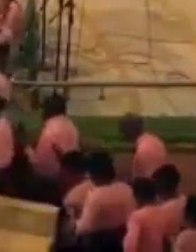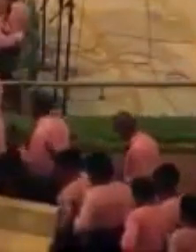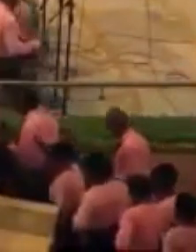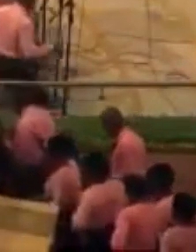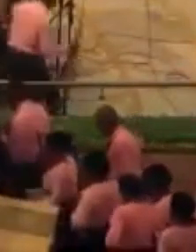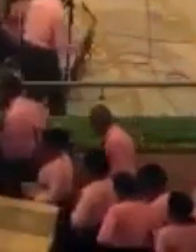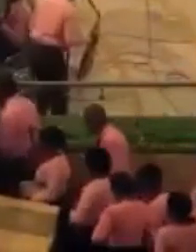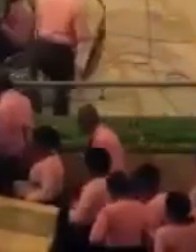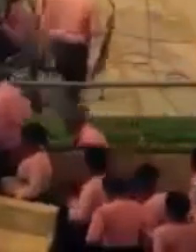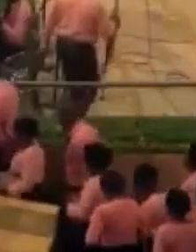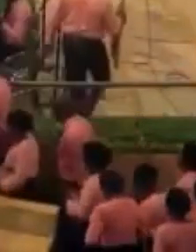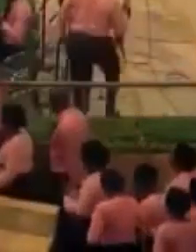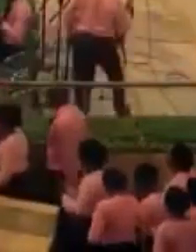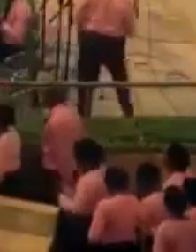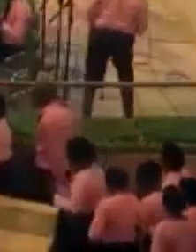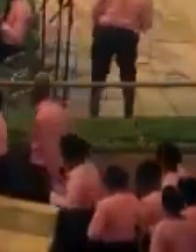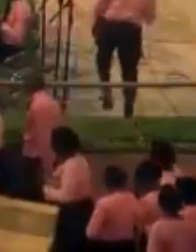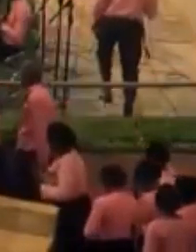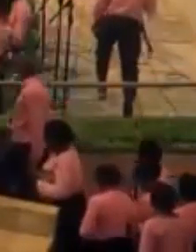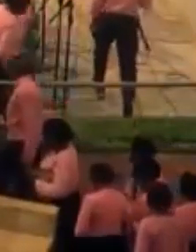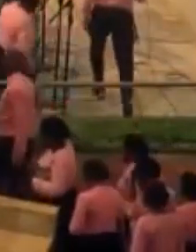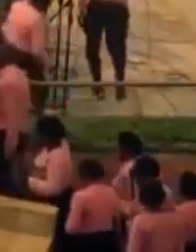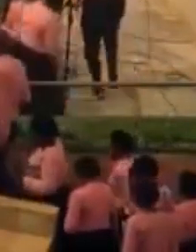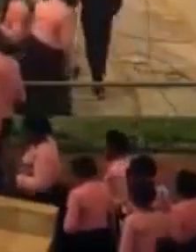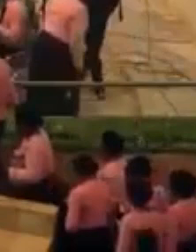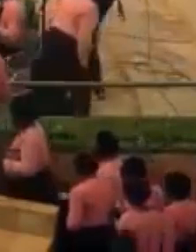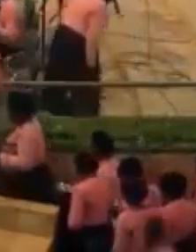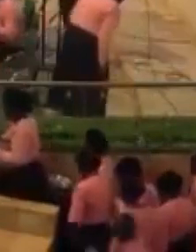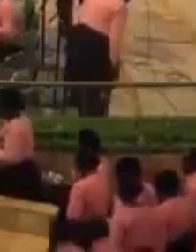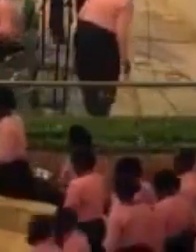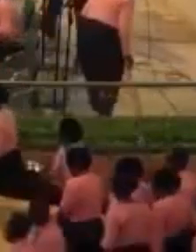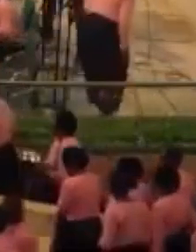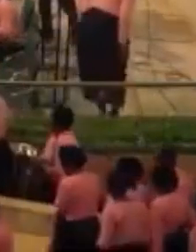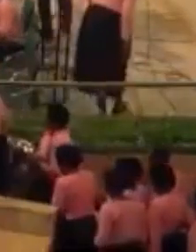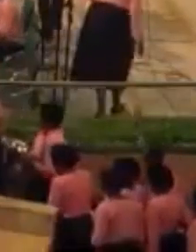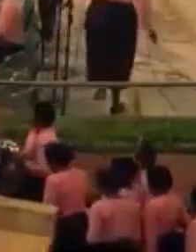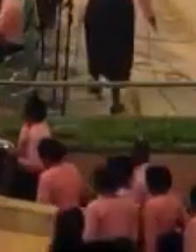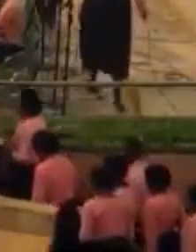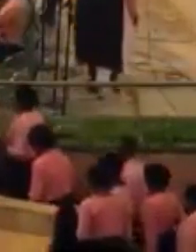as we take our congregational song. Let's rise up, church.